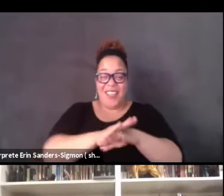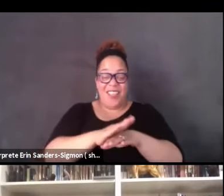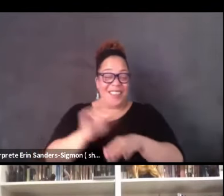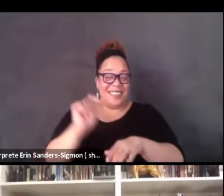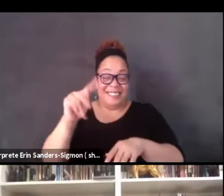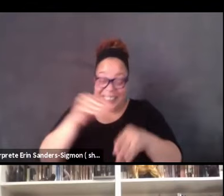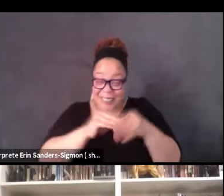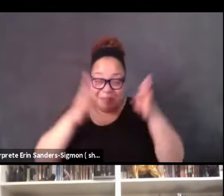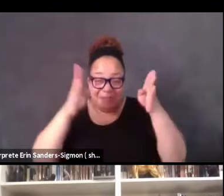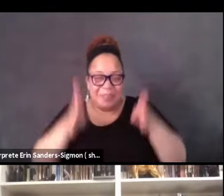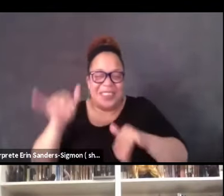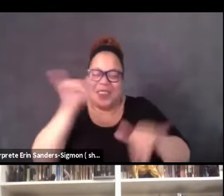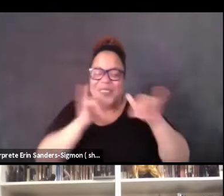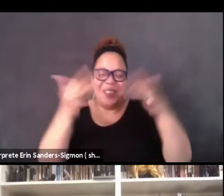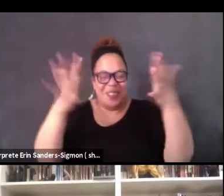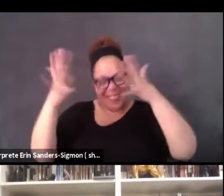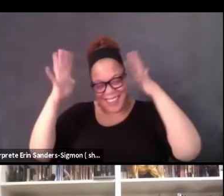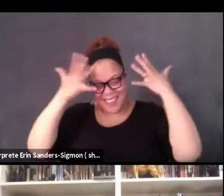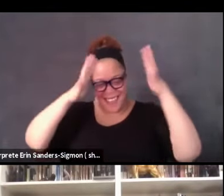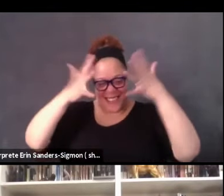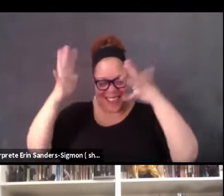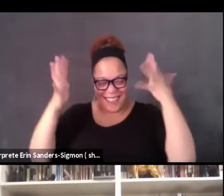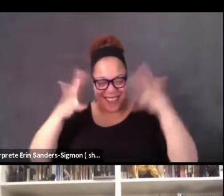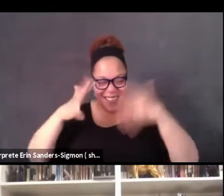David. Hurry.